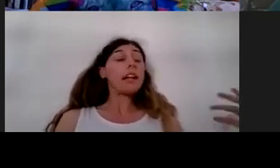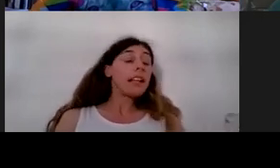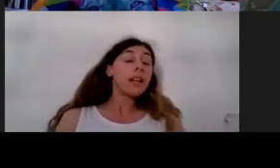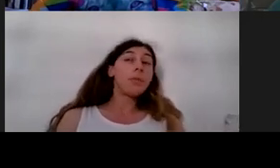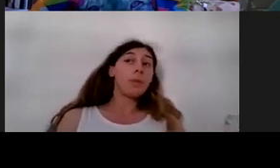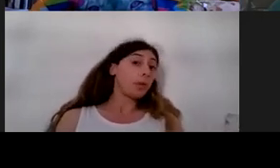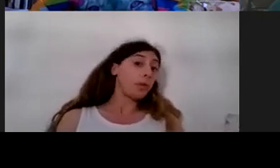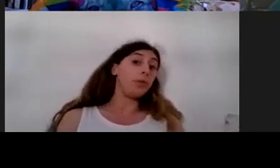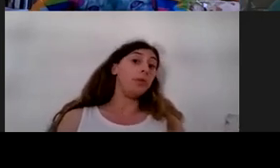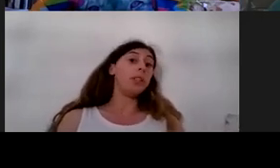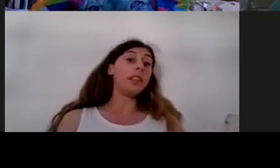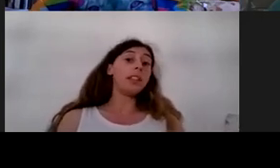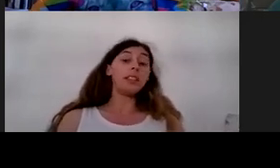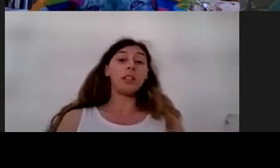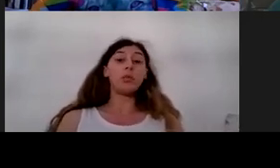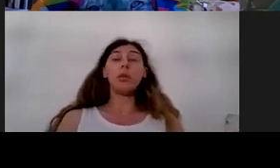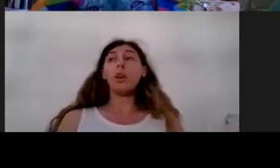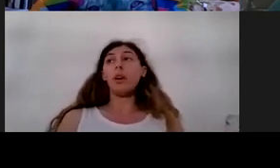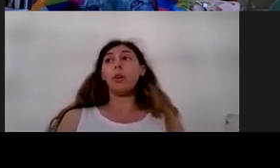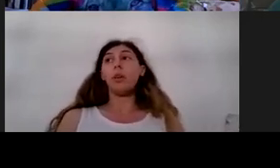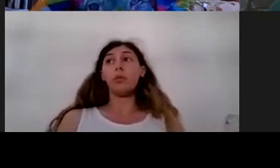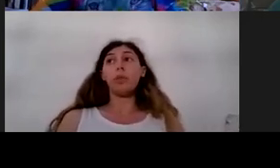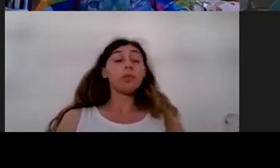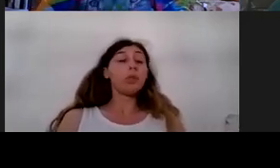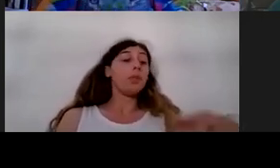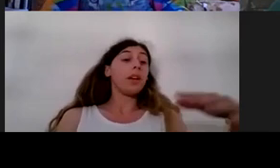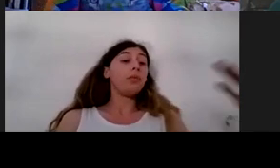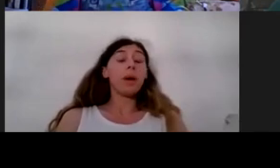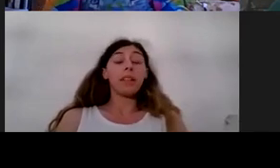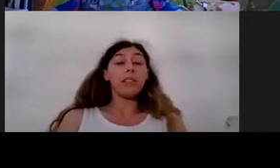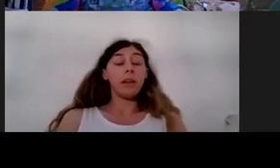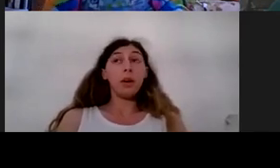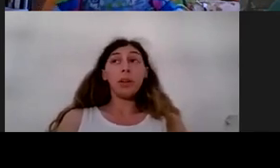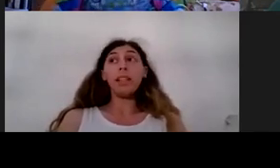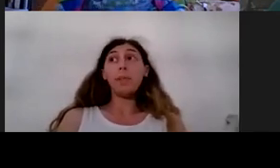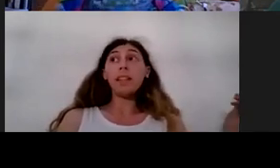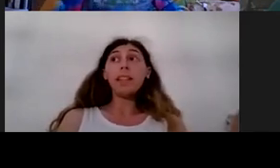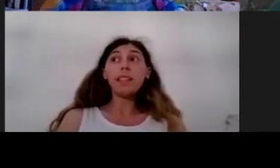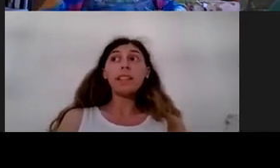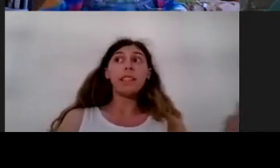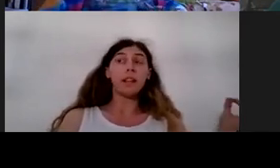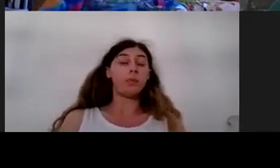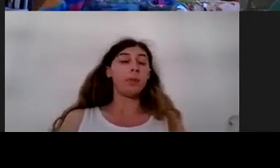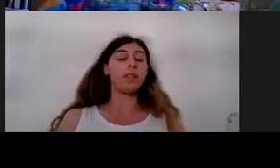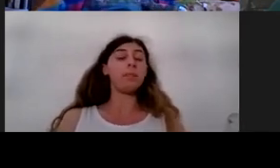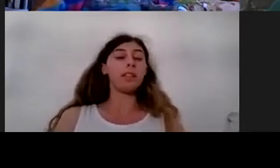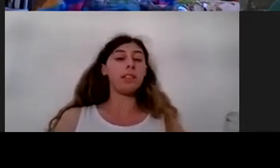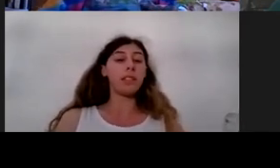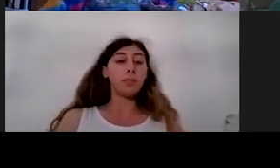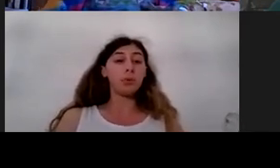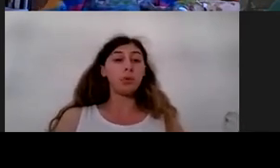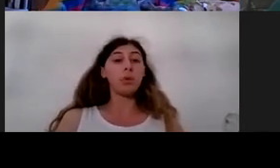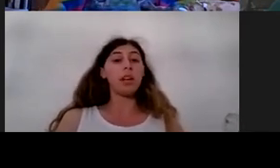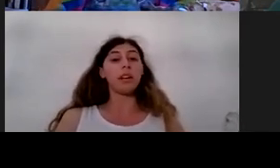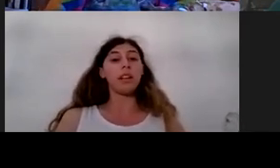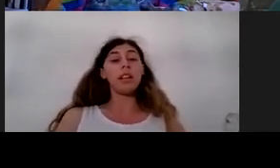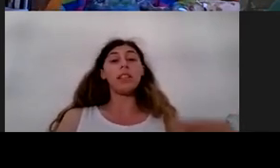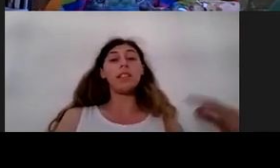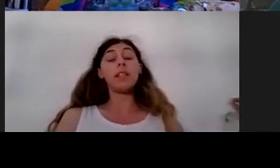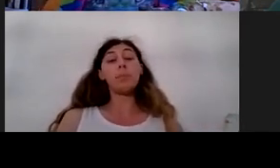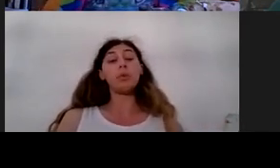that stand. And what is also important to mention that